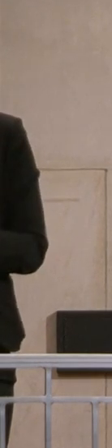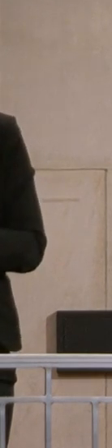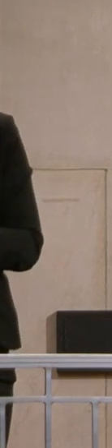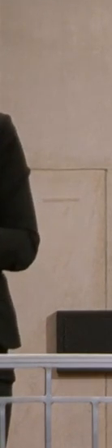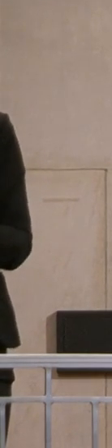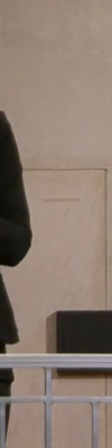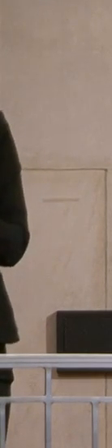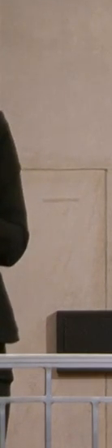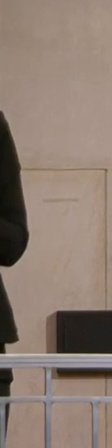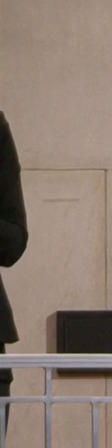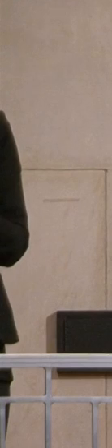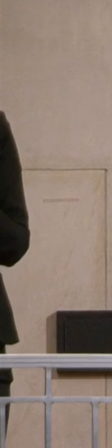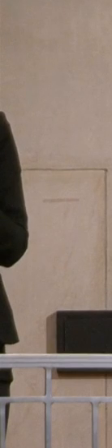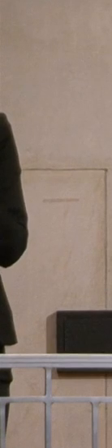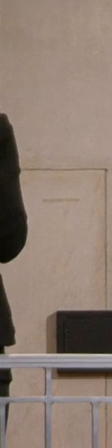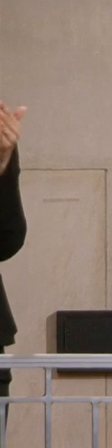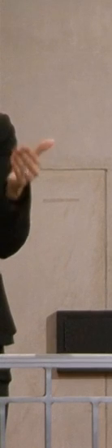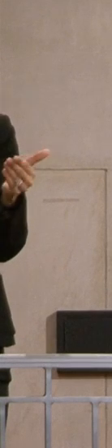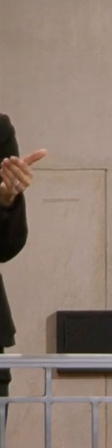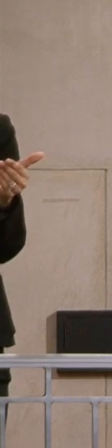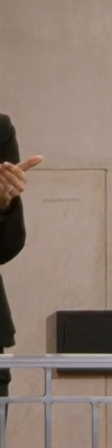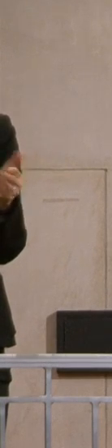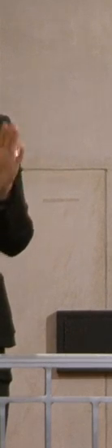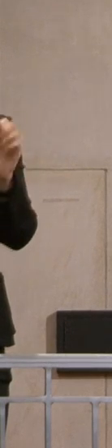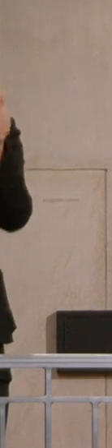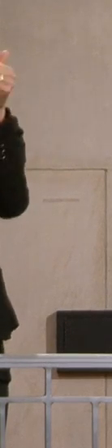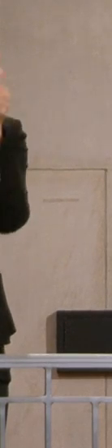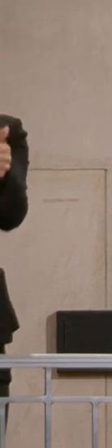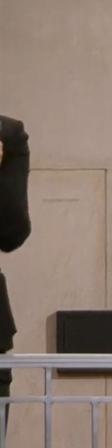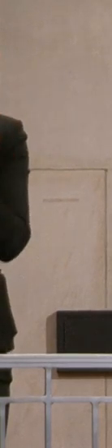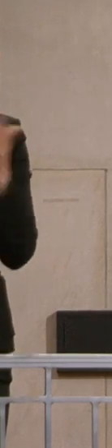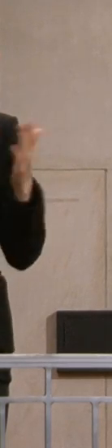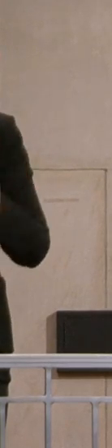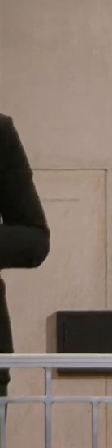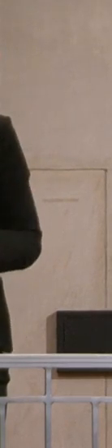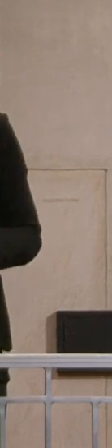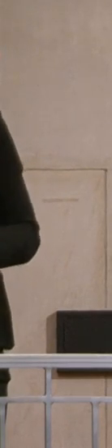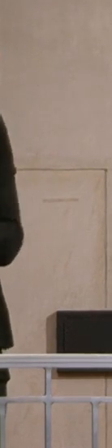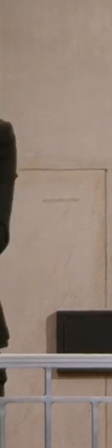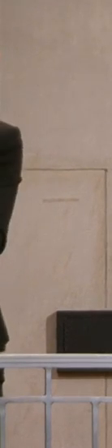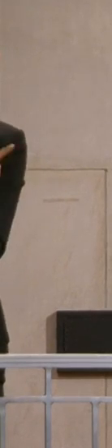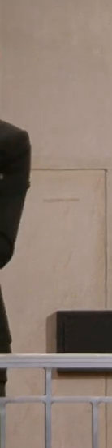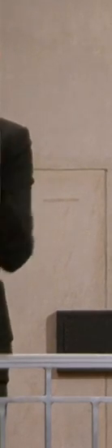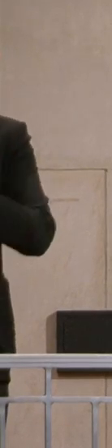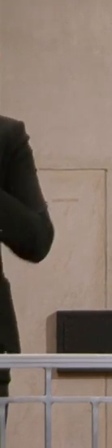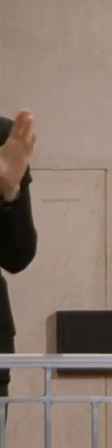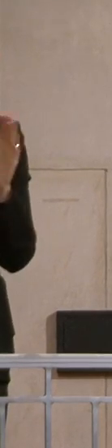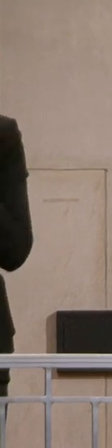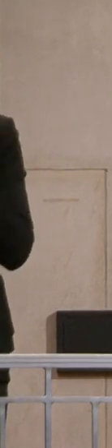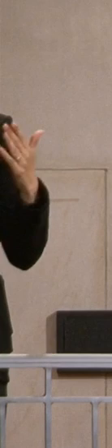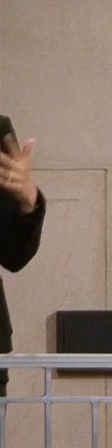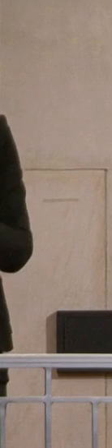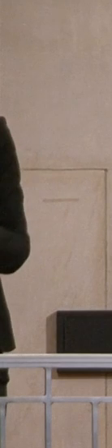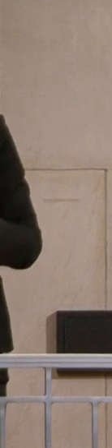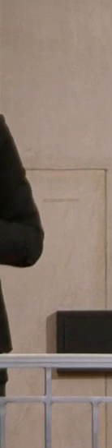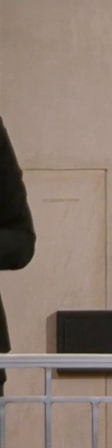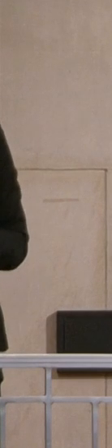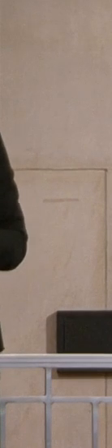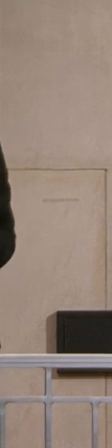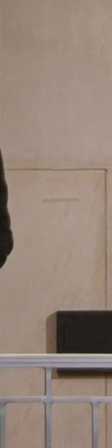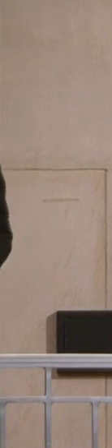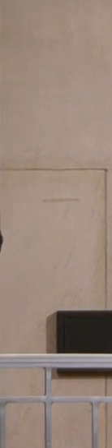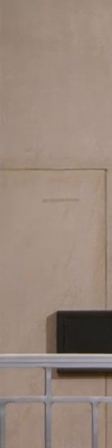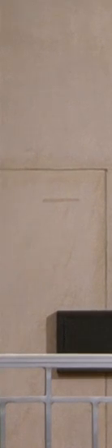be their true selves without abuse, without discrimination, and without fear. And as we